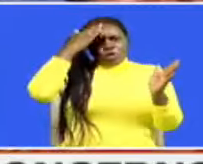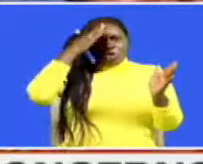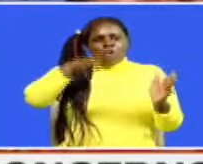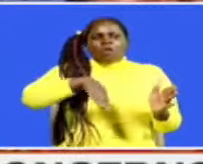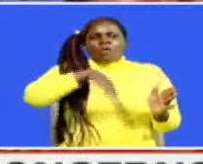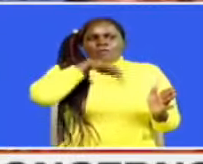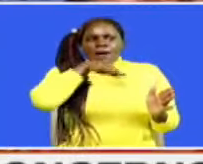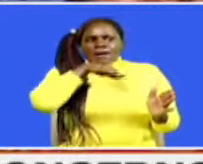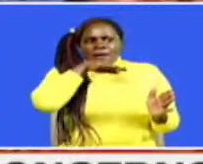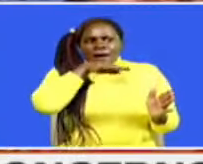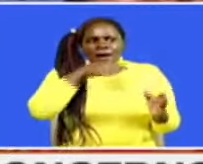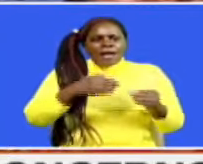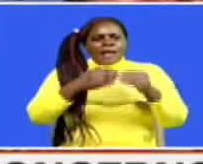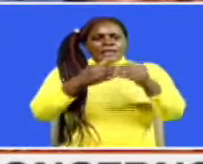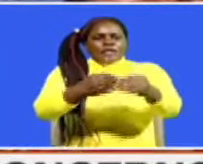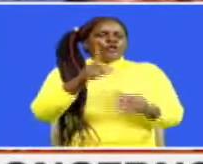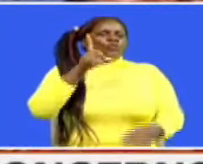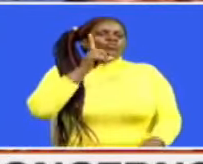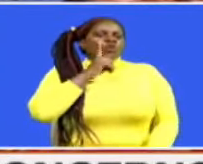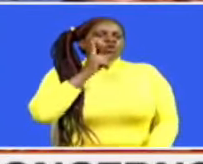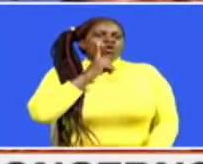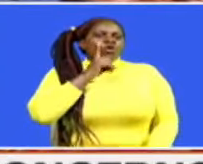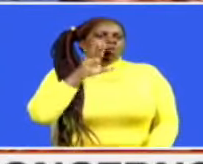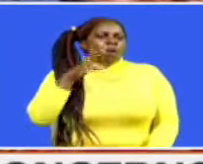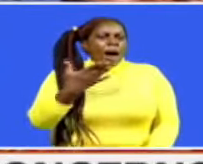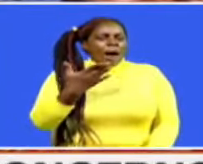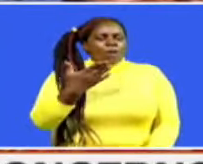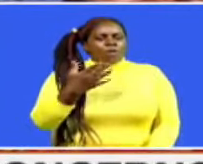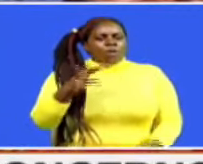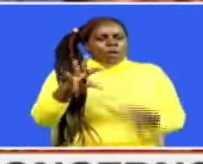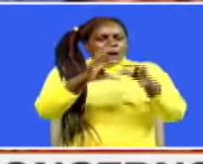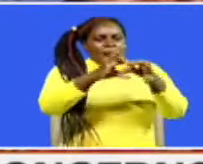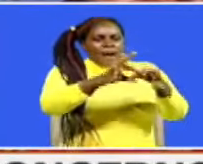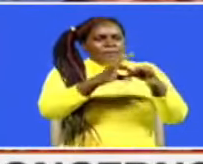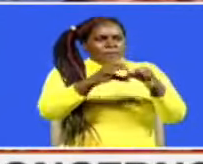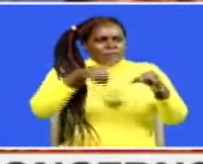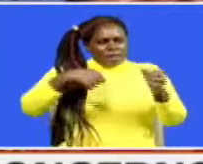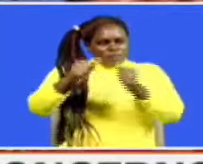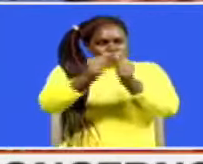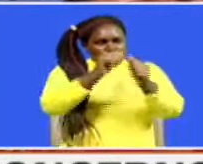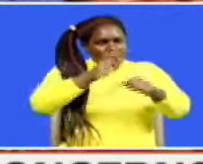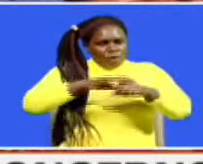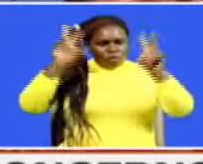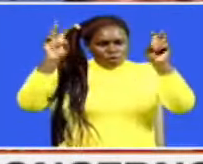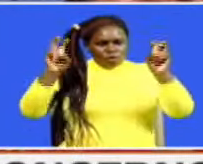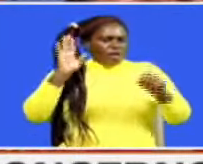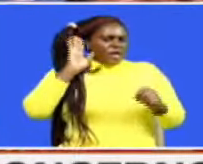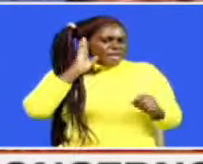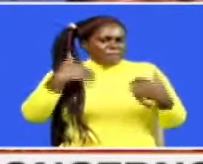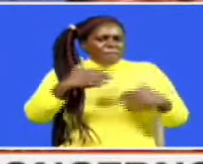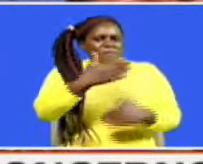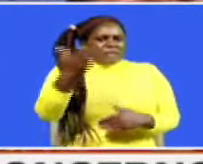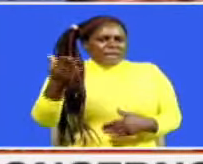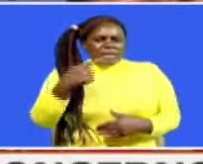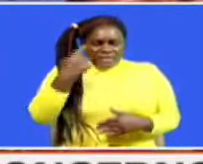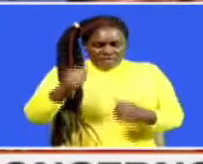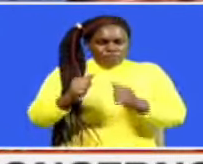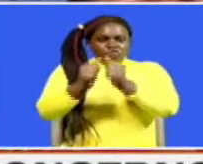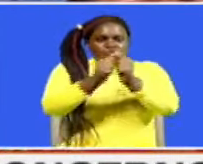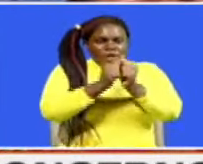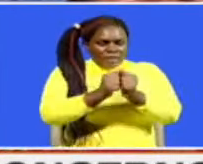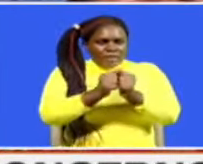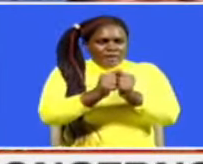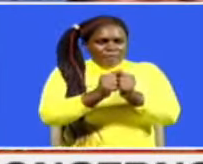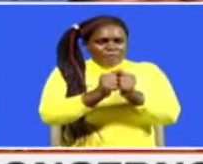Raila will lead us tomorrow in thinking through as Azimio. As Azimio, we are together on this issue. You may hear people saying, but we are together,